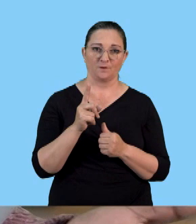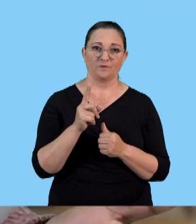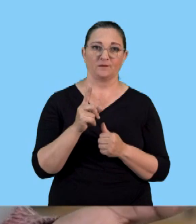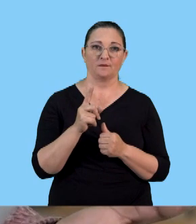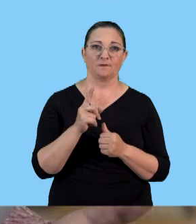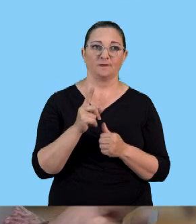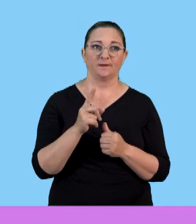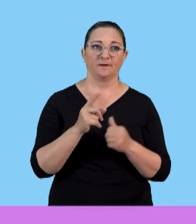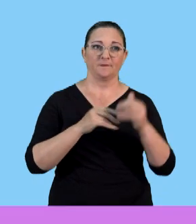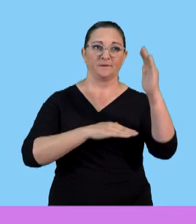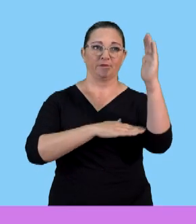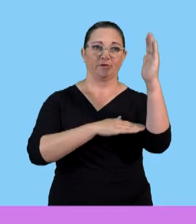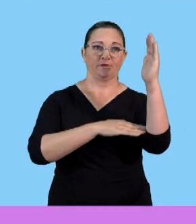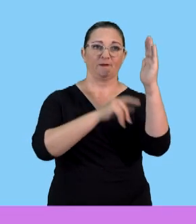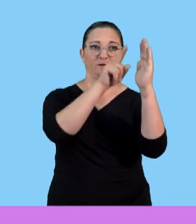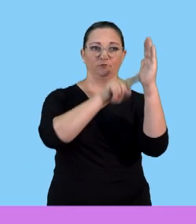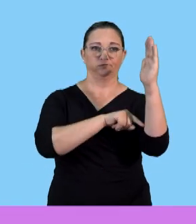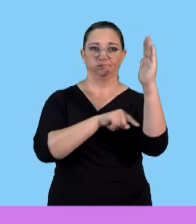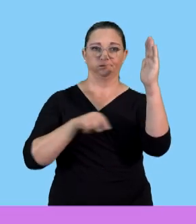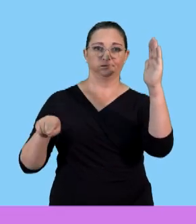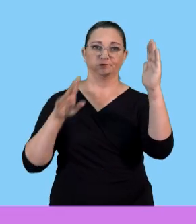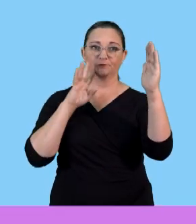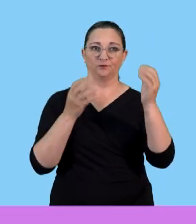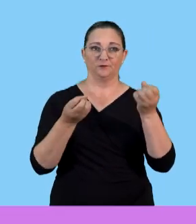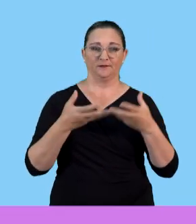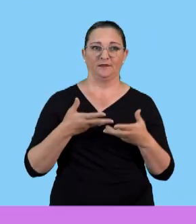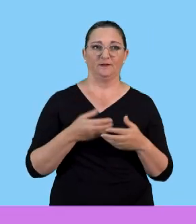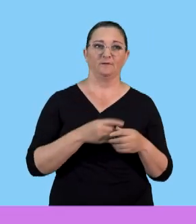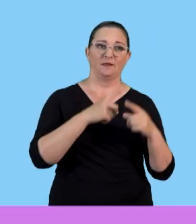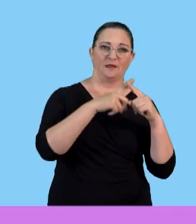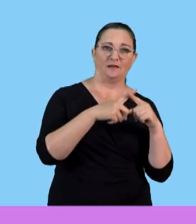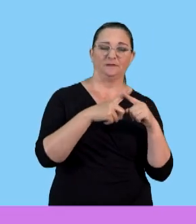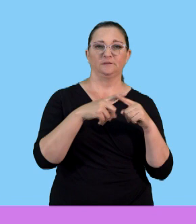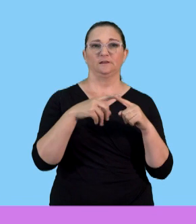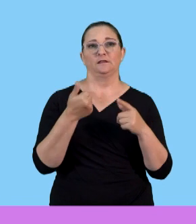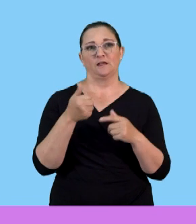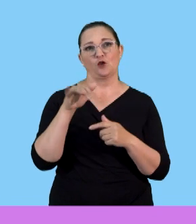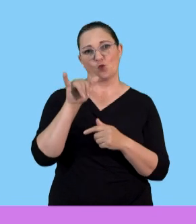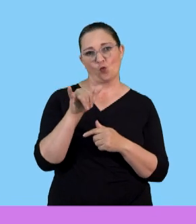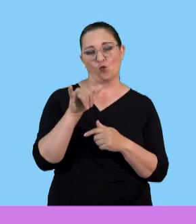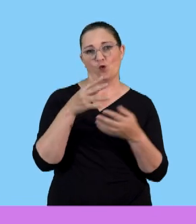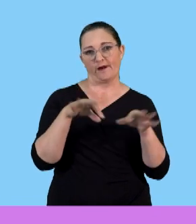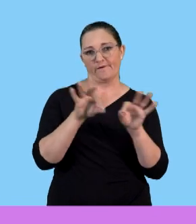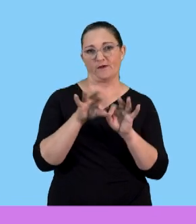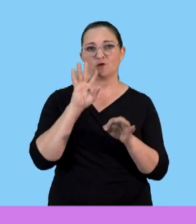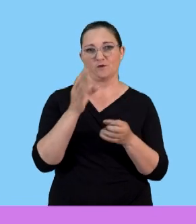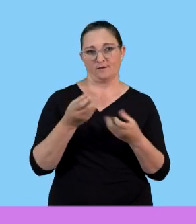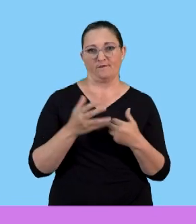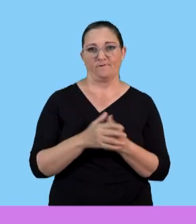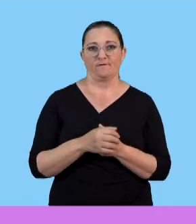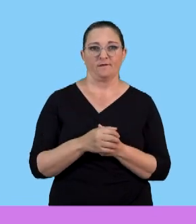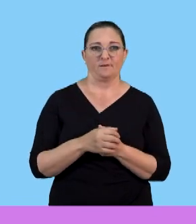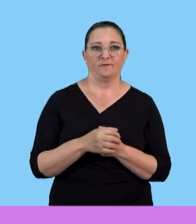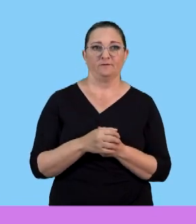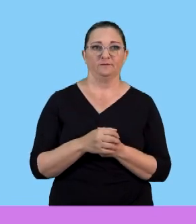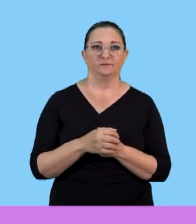the independent and the dependent variables, meaning you will have your x values and you also have your y values. In this